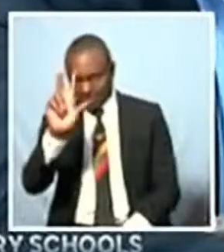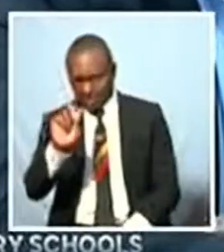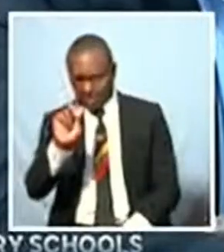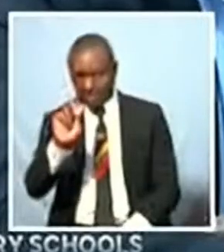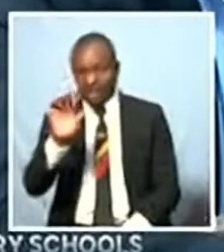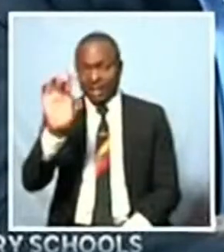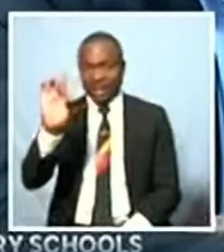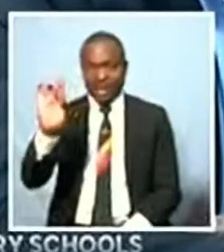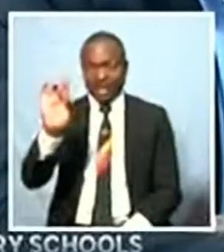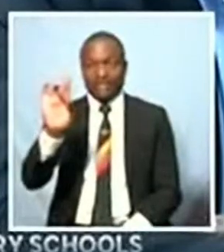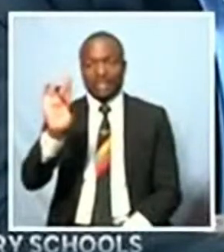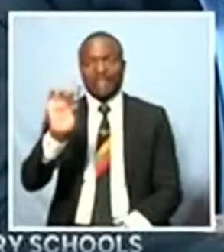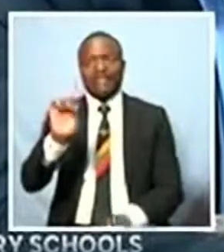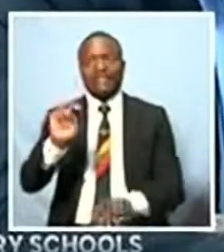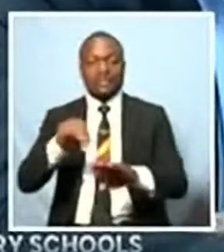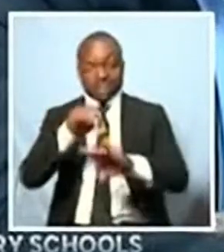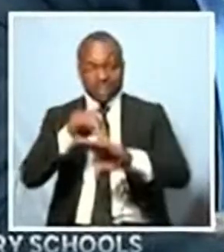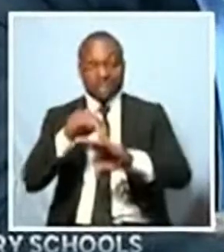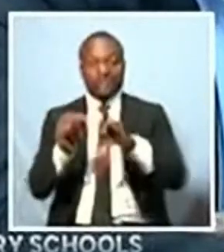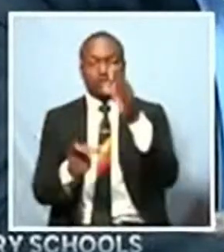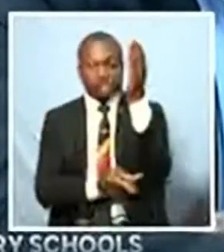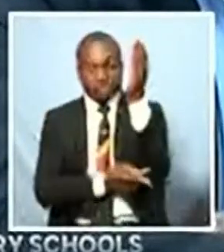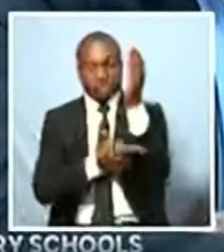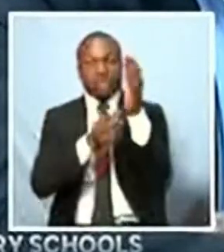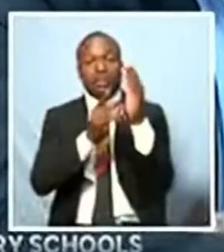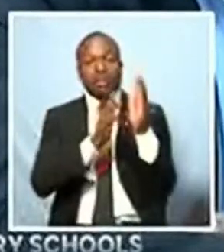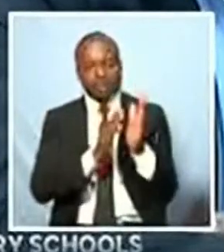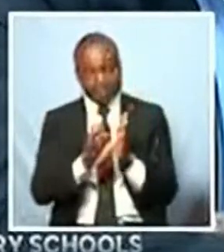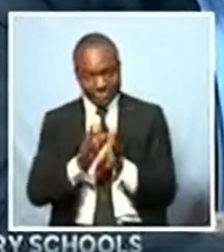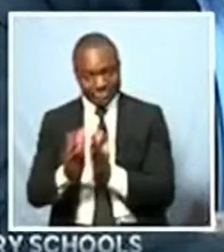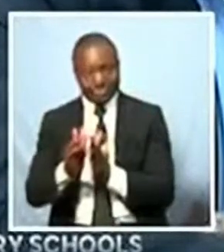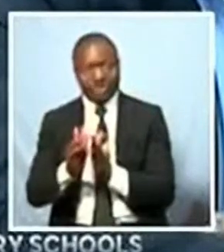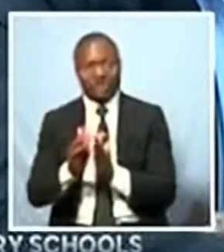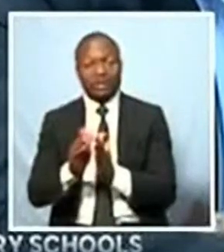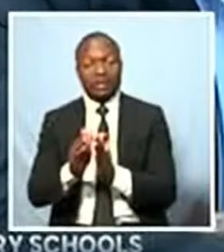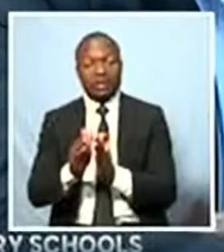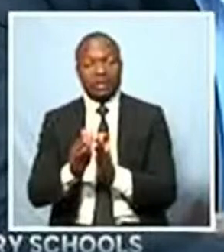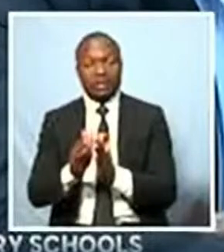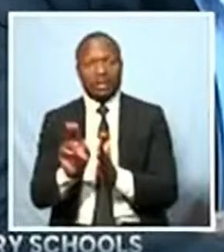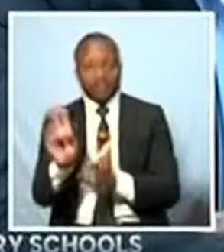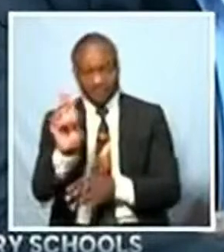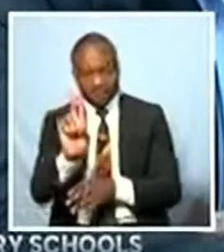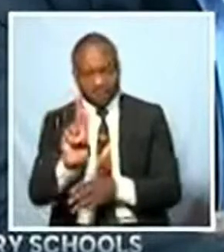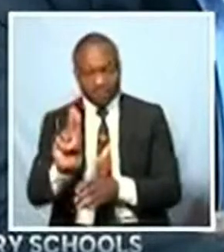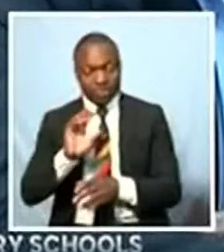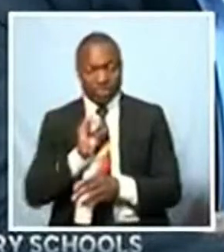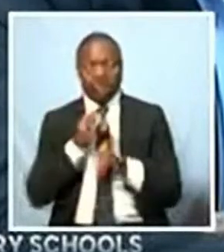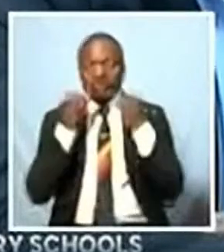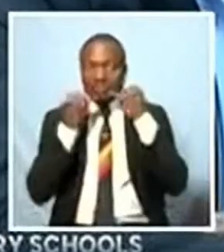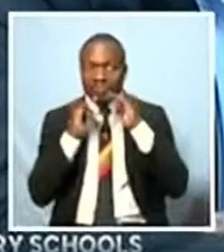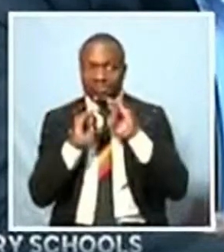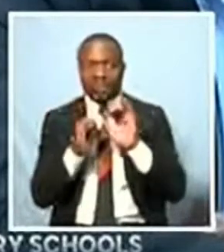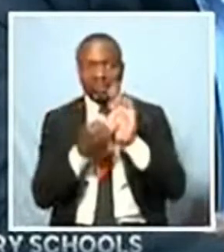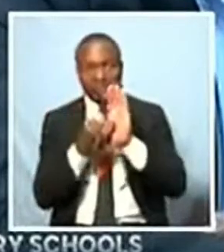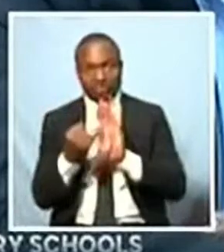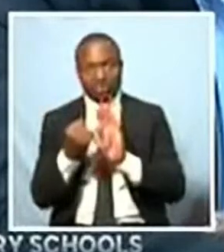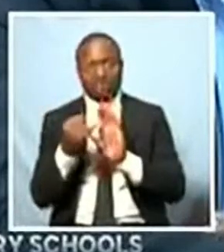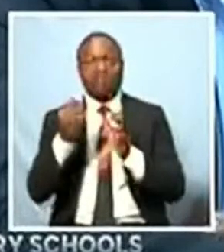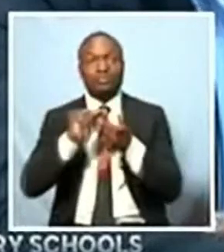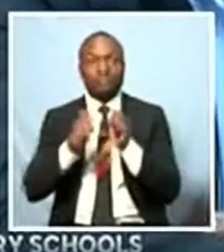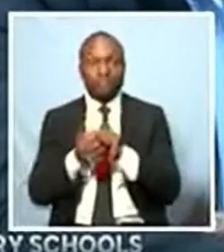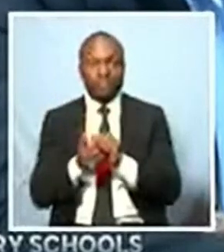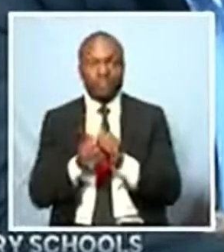80th Development Plan. Using our secondary data, we'll identify the problems that